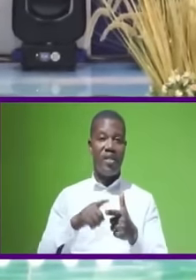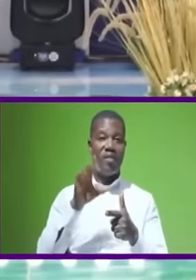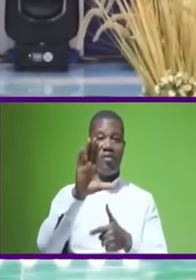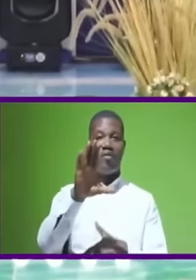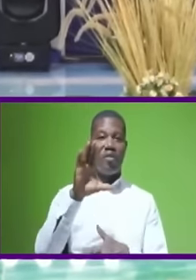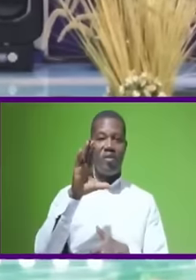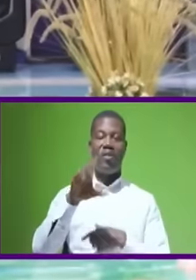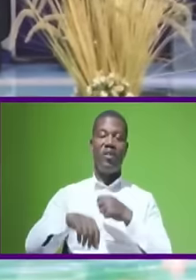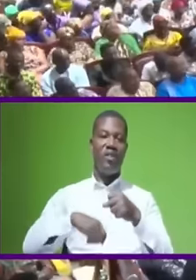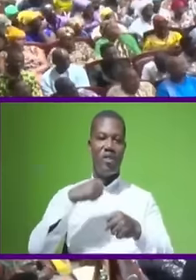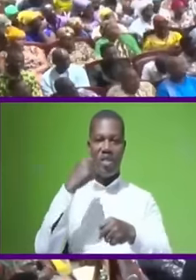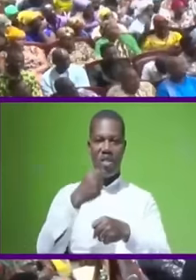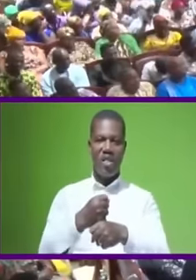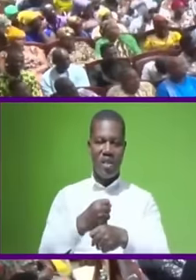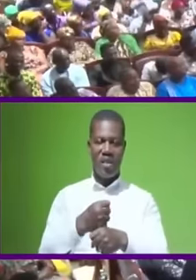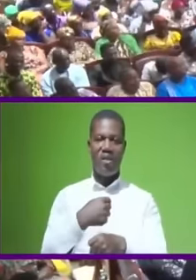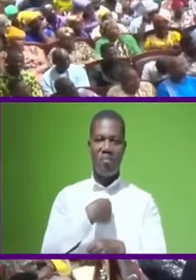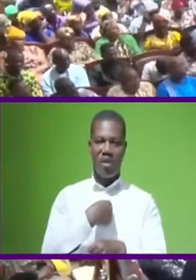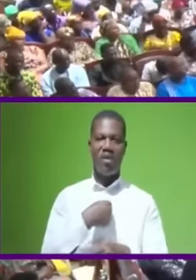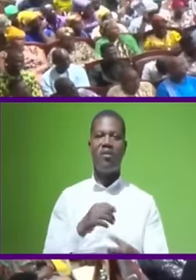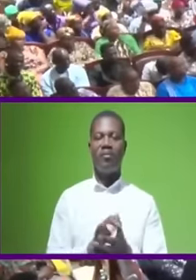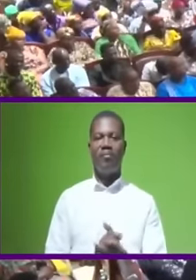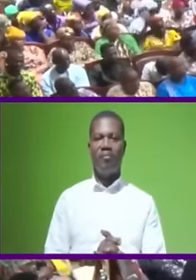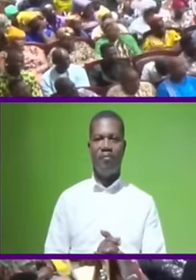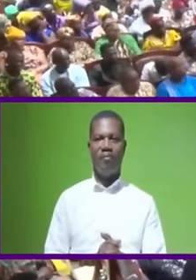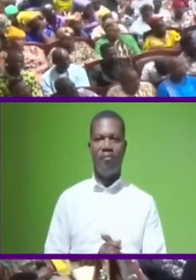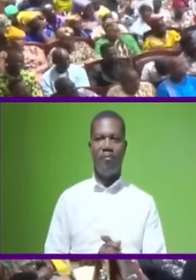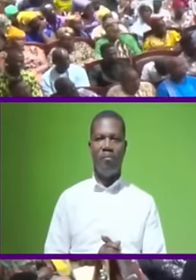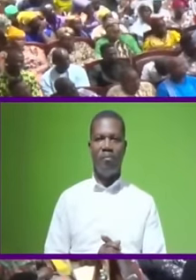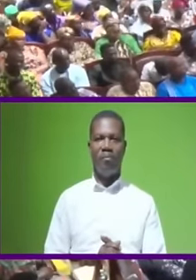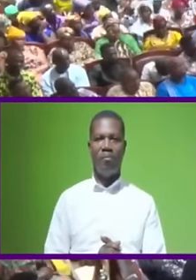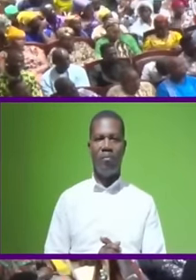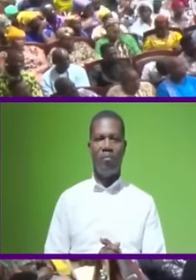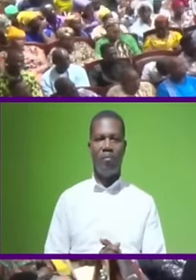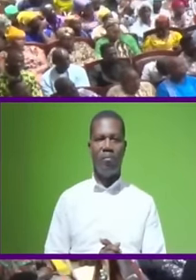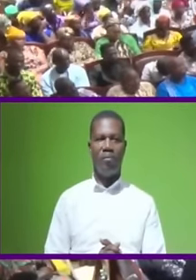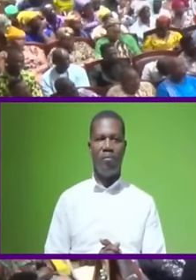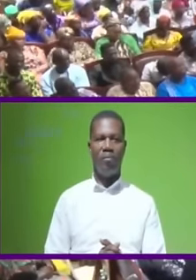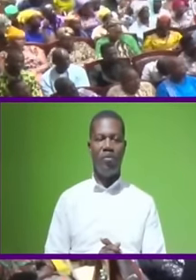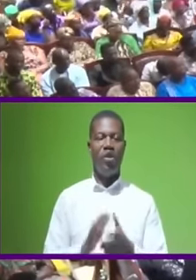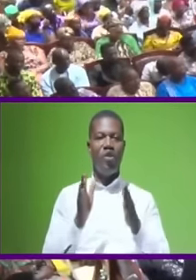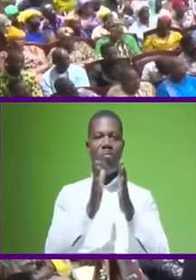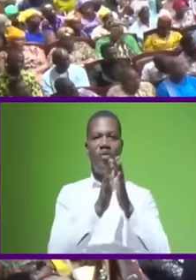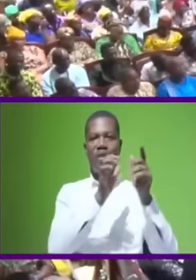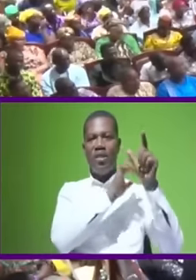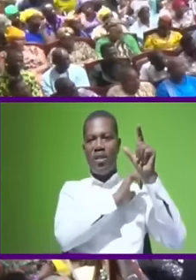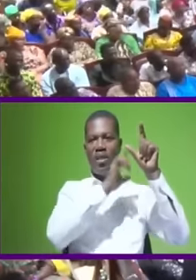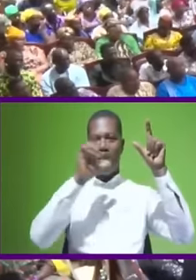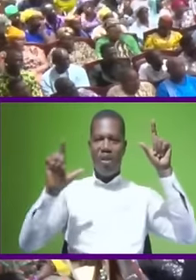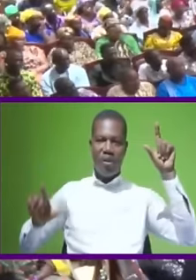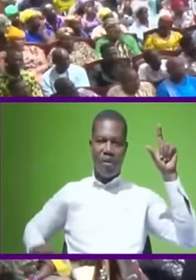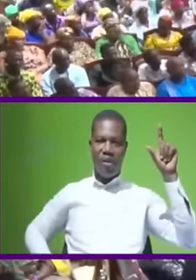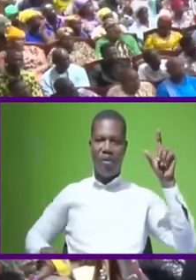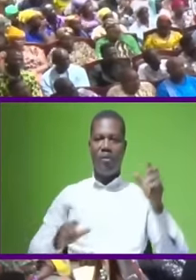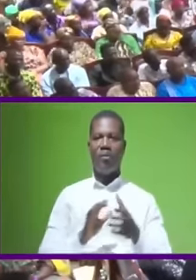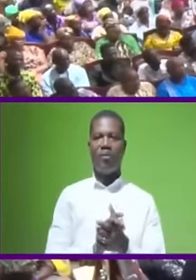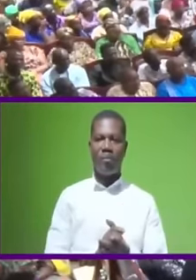For I shall linger or live on for the next 500 years. Praise the Lord.